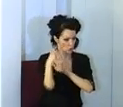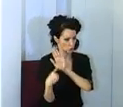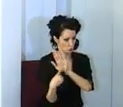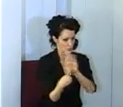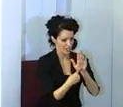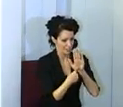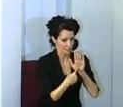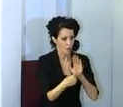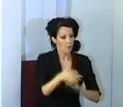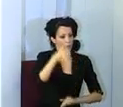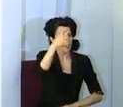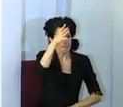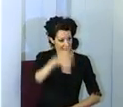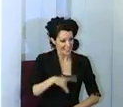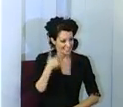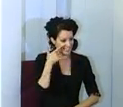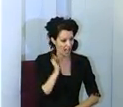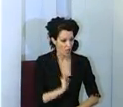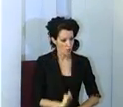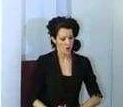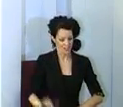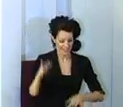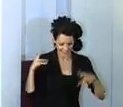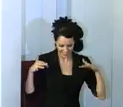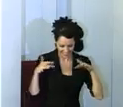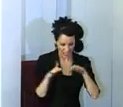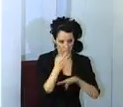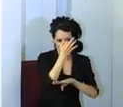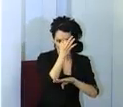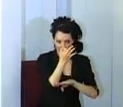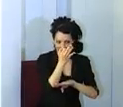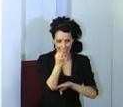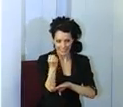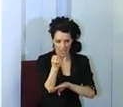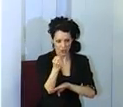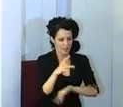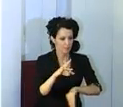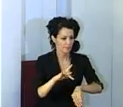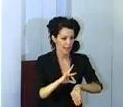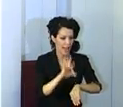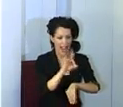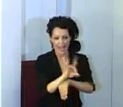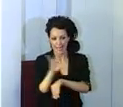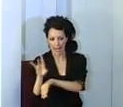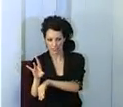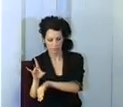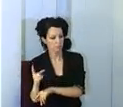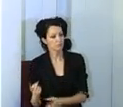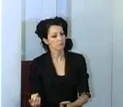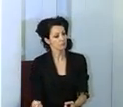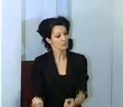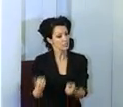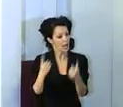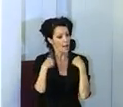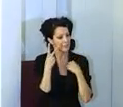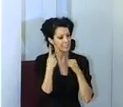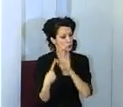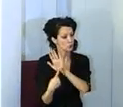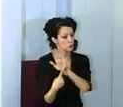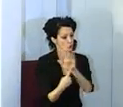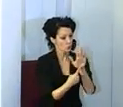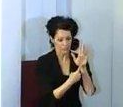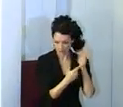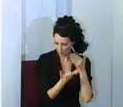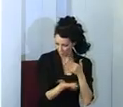California men's gathering will be here next weekend, Friday and Saturday evening is at 8 o'clock, and you're invited to come along and to see the screenings that they